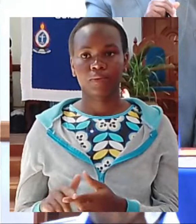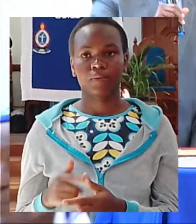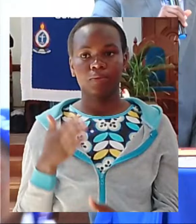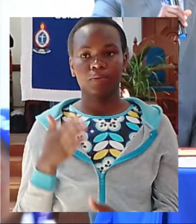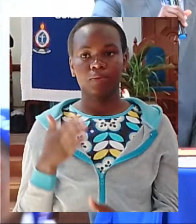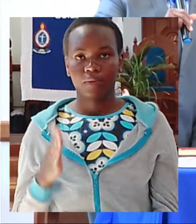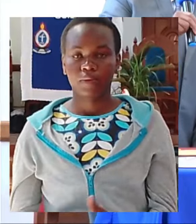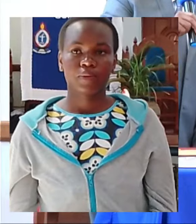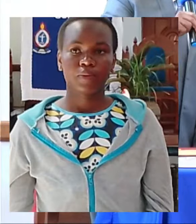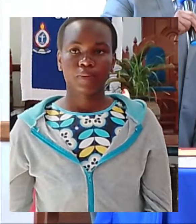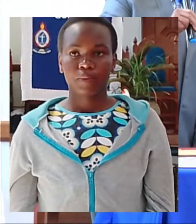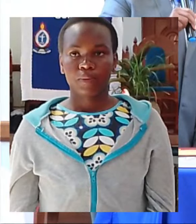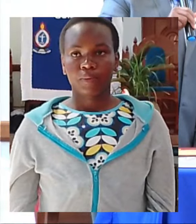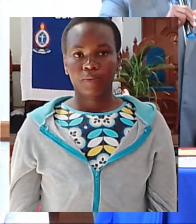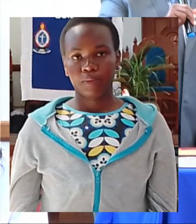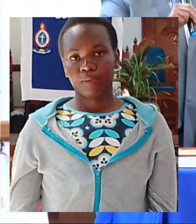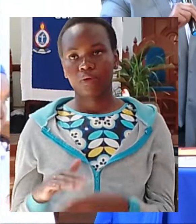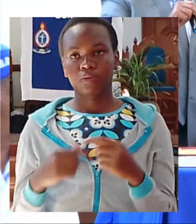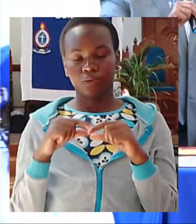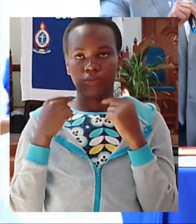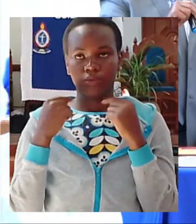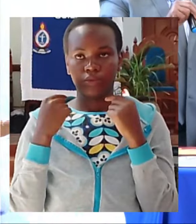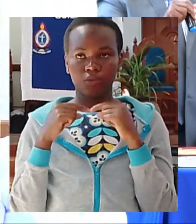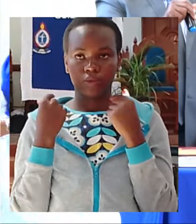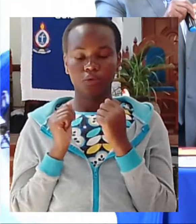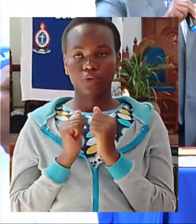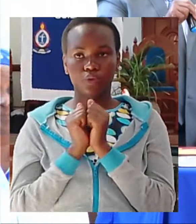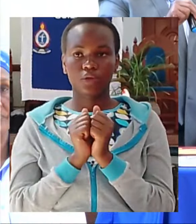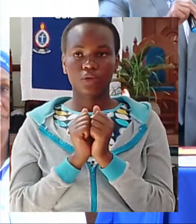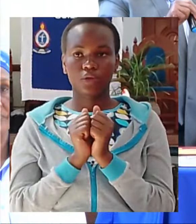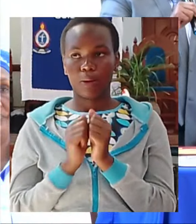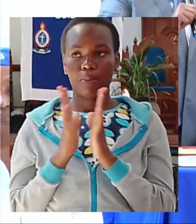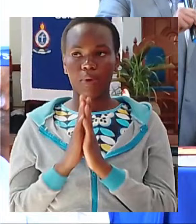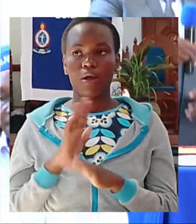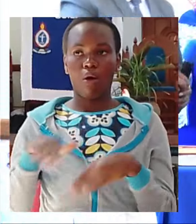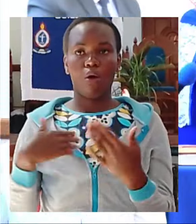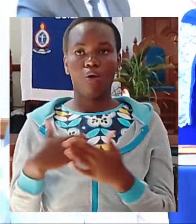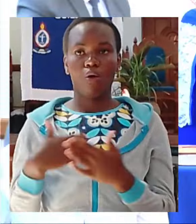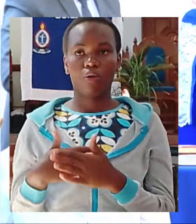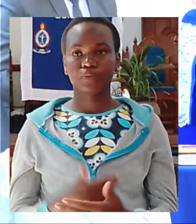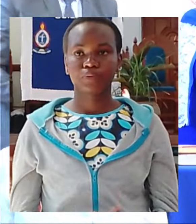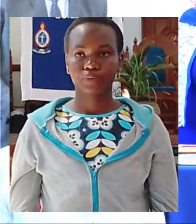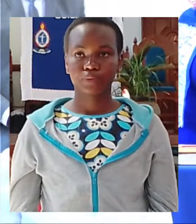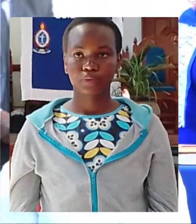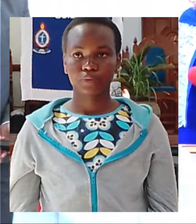that Reverend may pray for us, so the offerings and the tithe too.